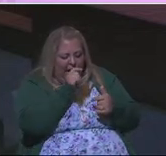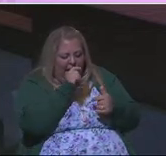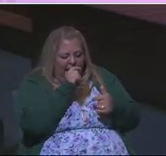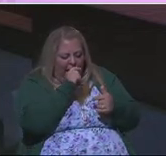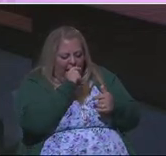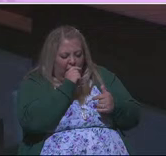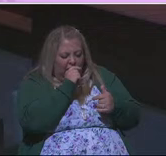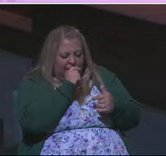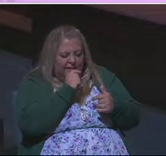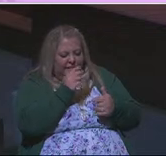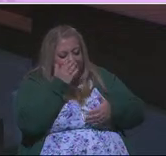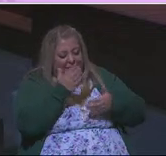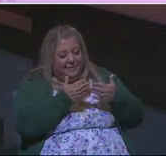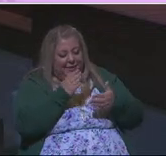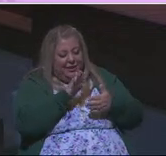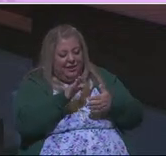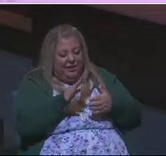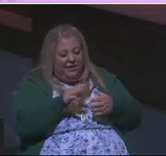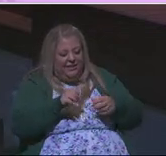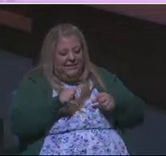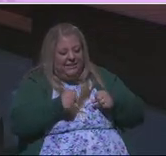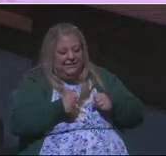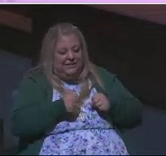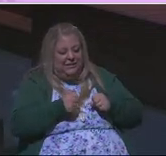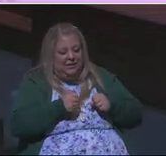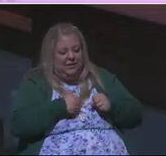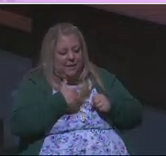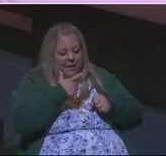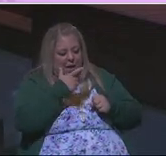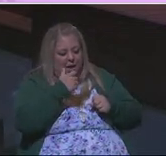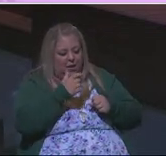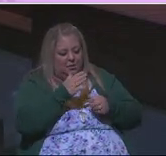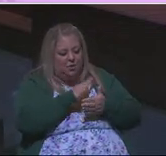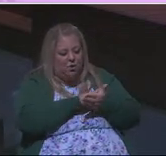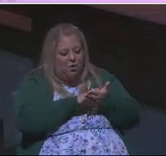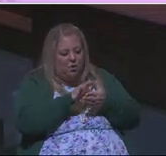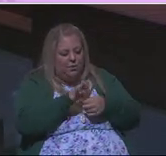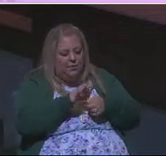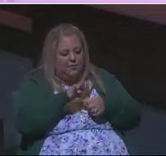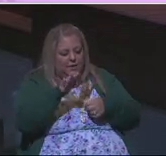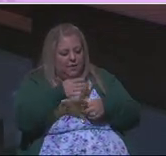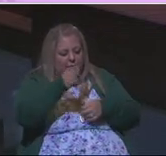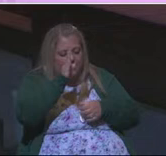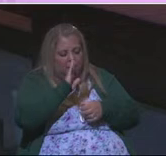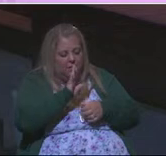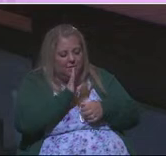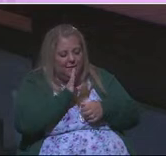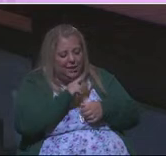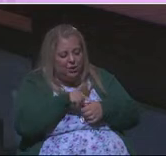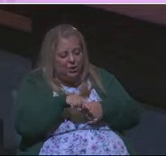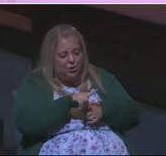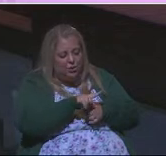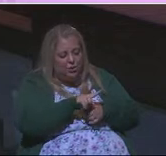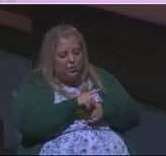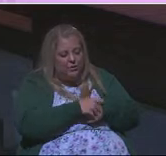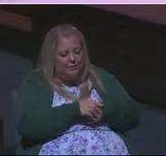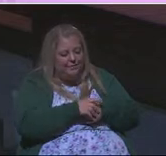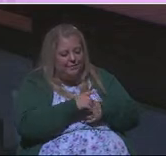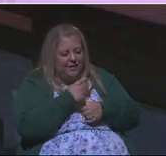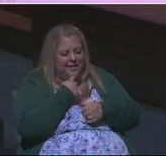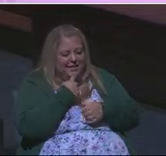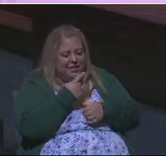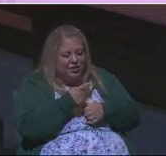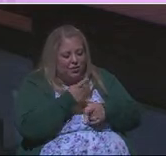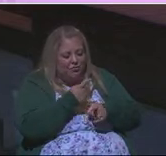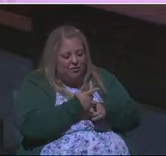Maybe you're a little tensed up because the Holy Spirit of God is speaking to you. And he's saying to you right now,